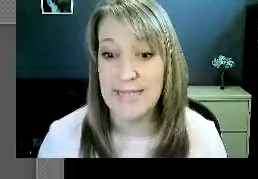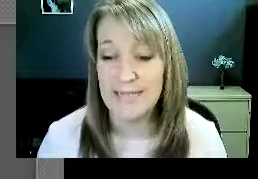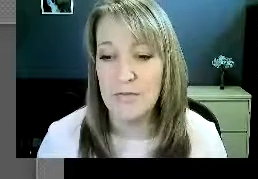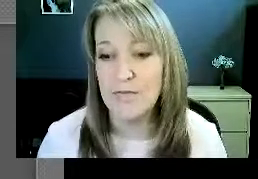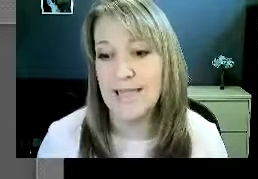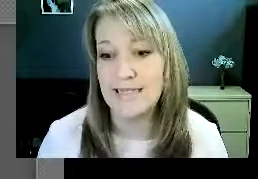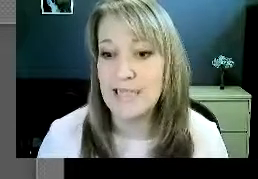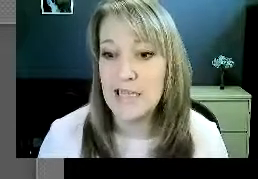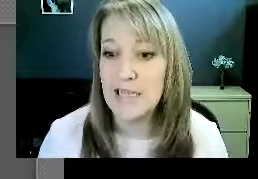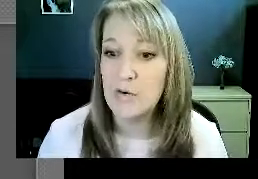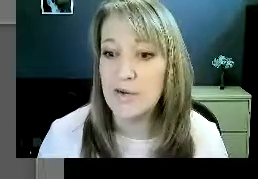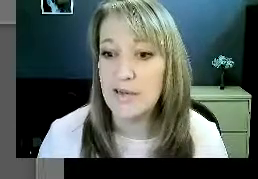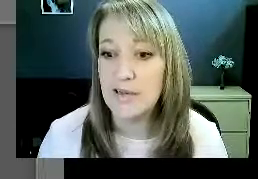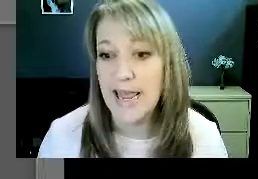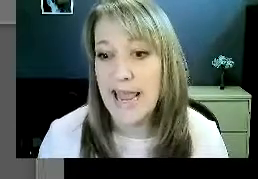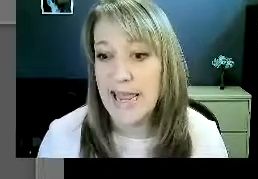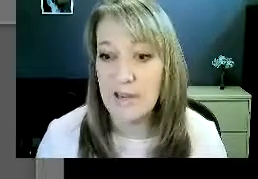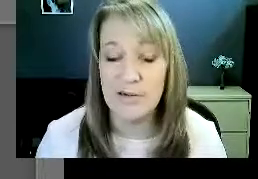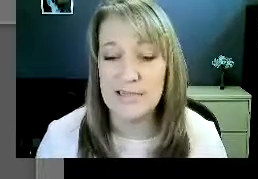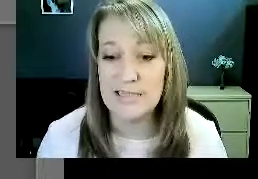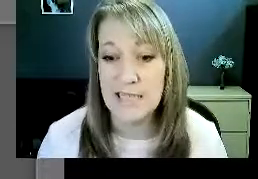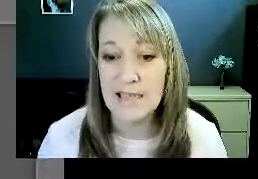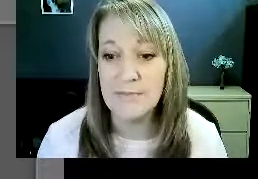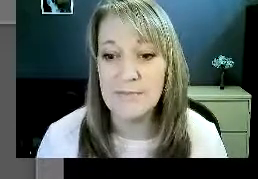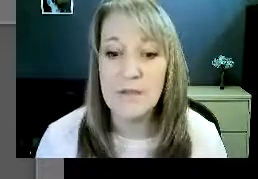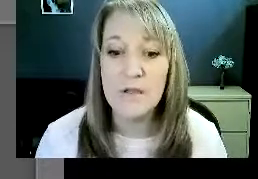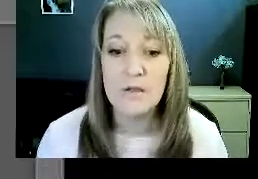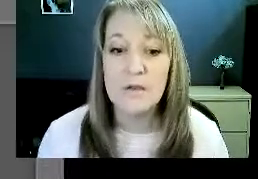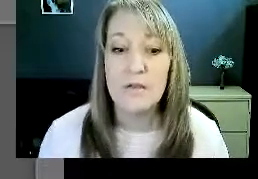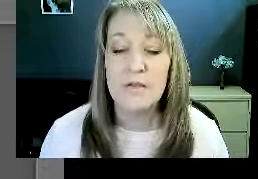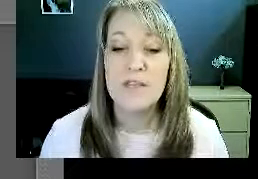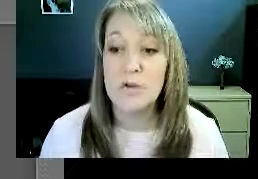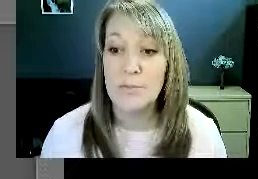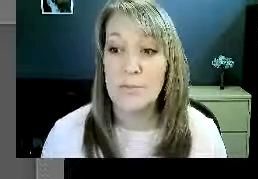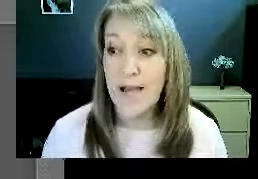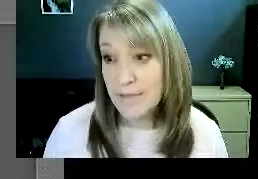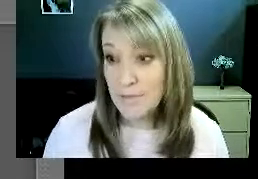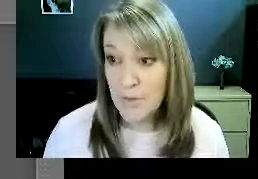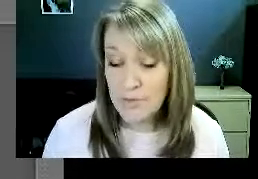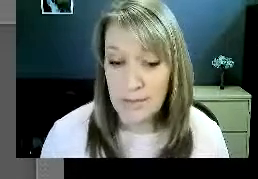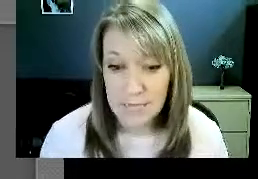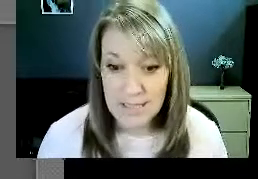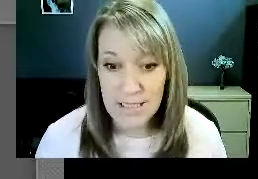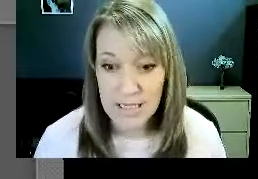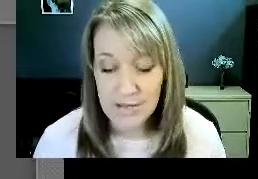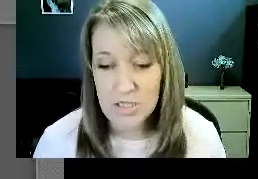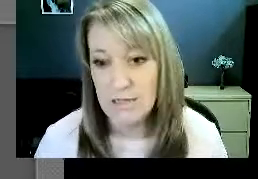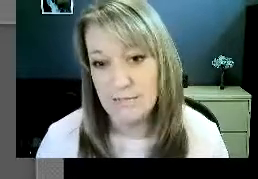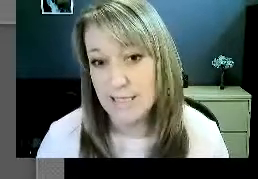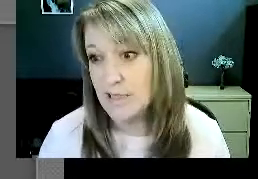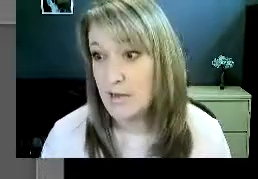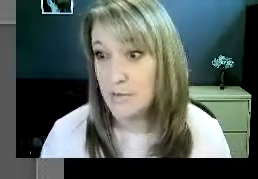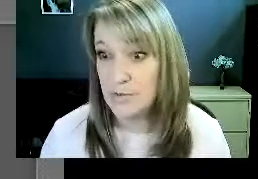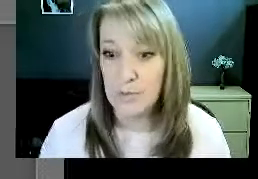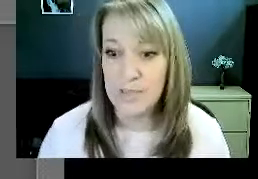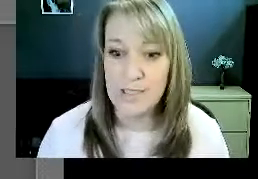by itself, like a T or an A or a C. Then you combine the phonemes in English and